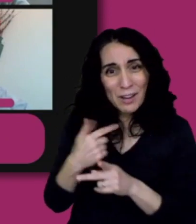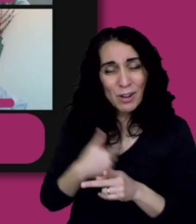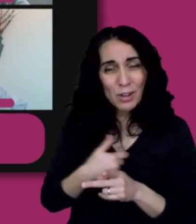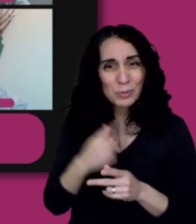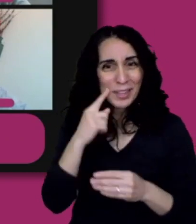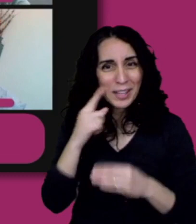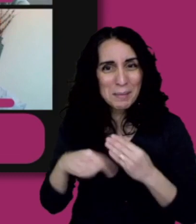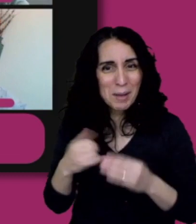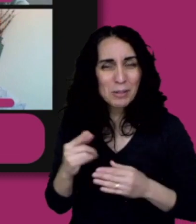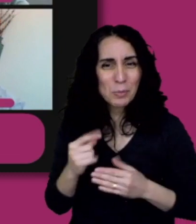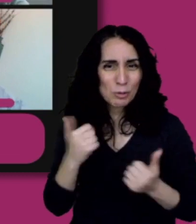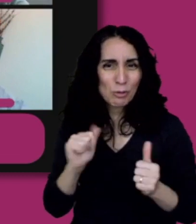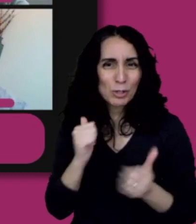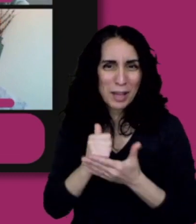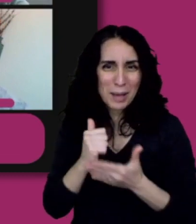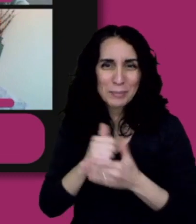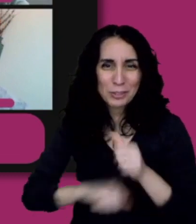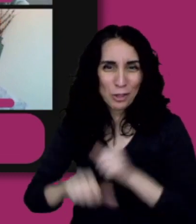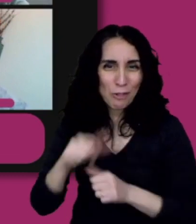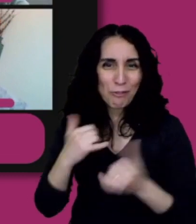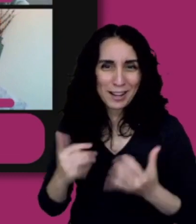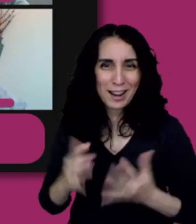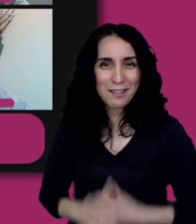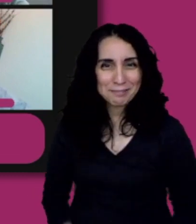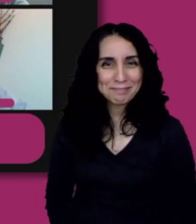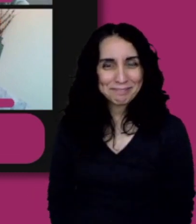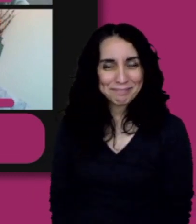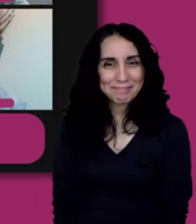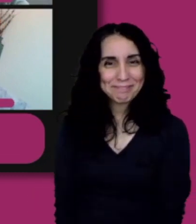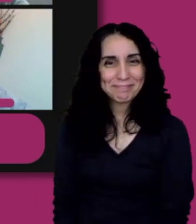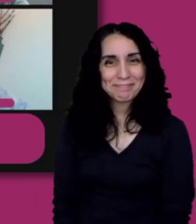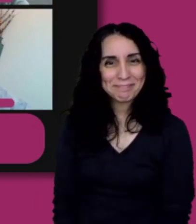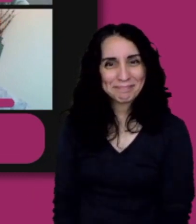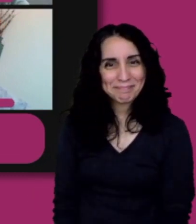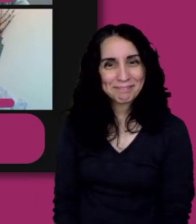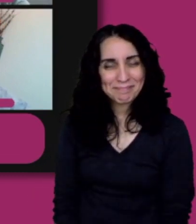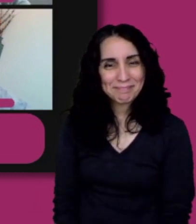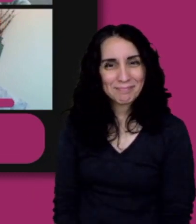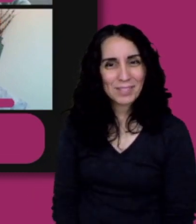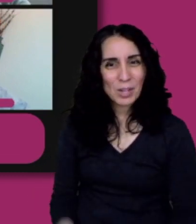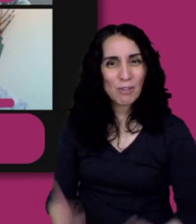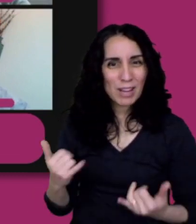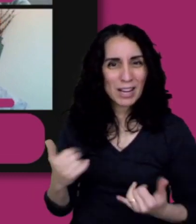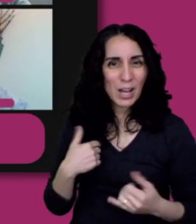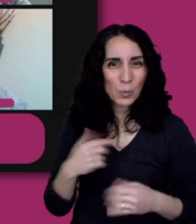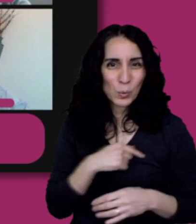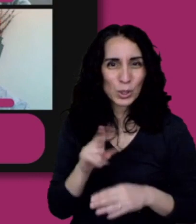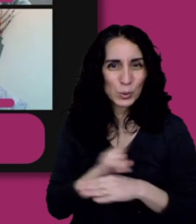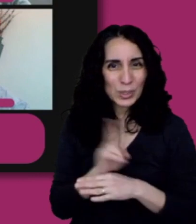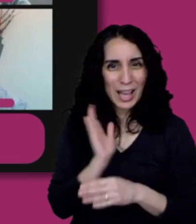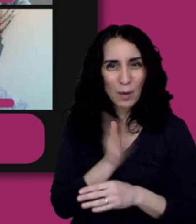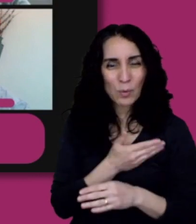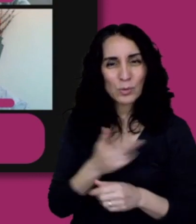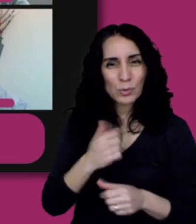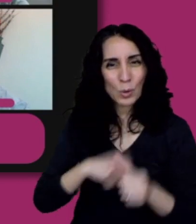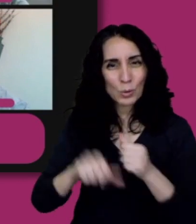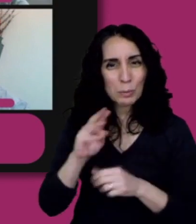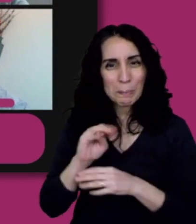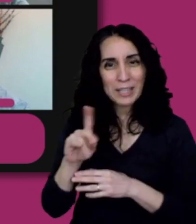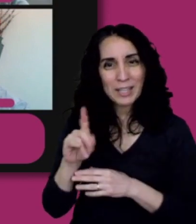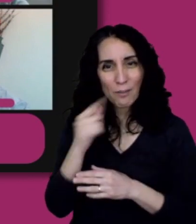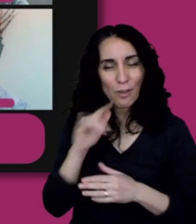for us and are thinking about us, and we all want to try to help each other. That's really what we're using our social media